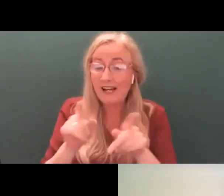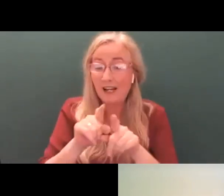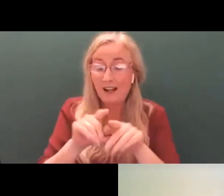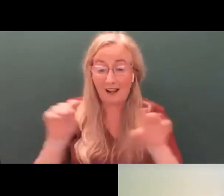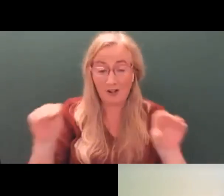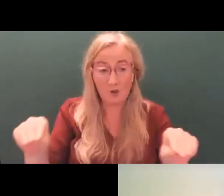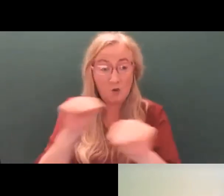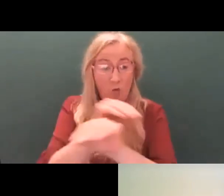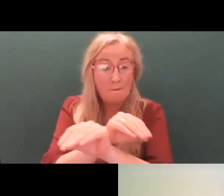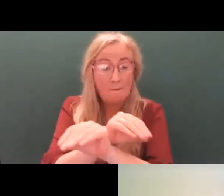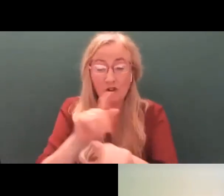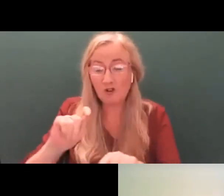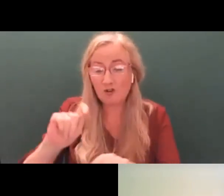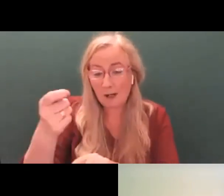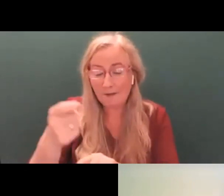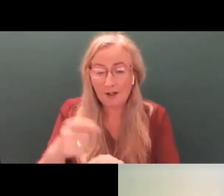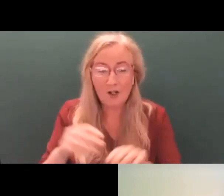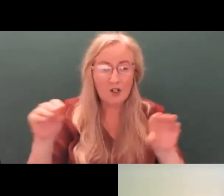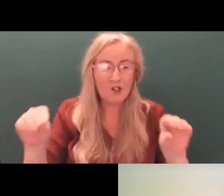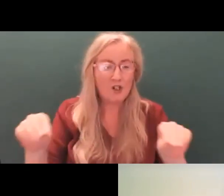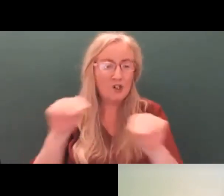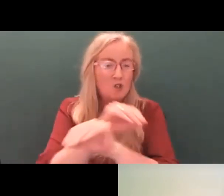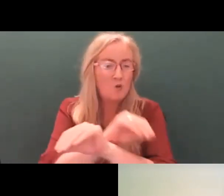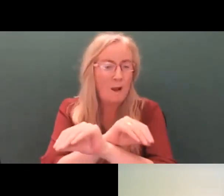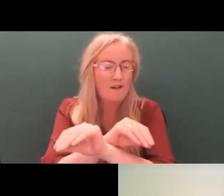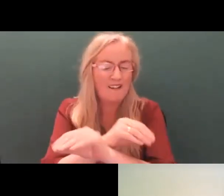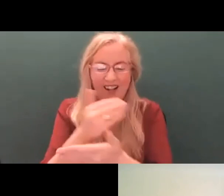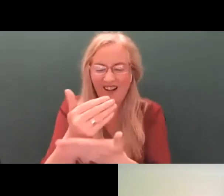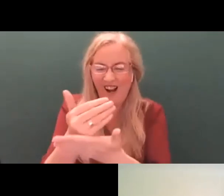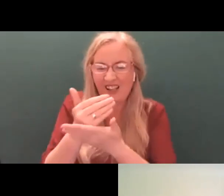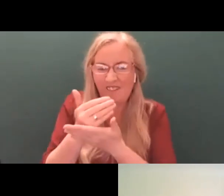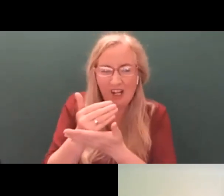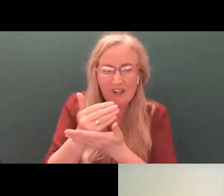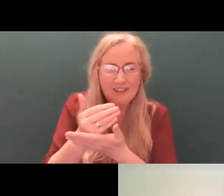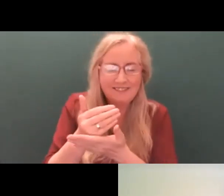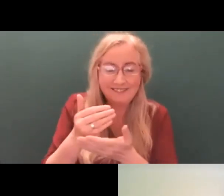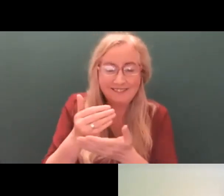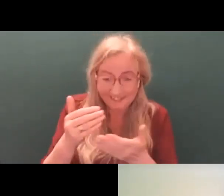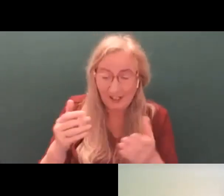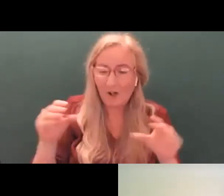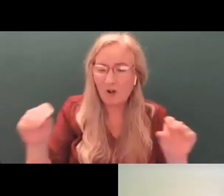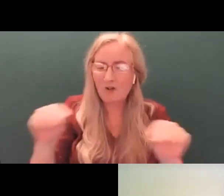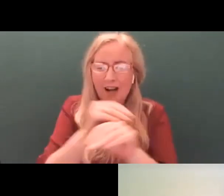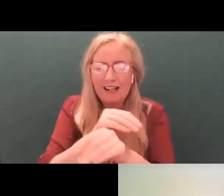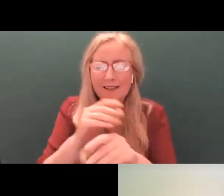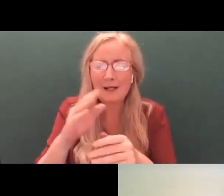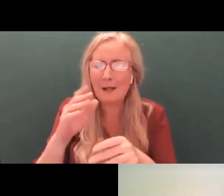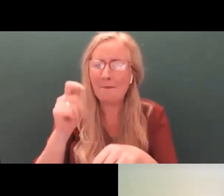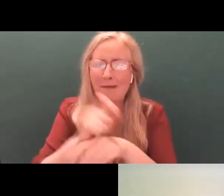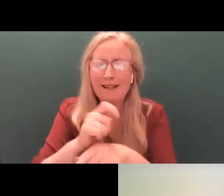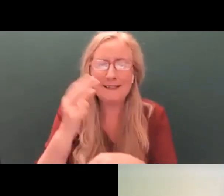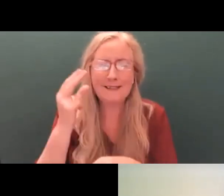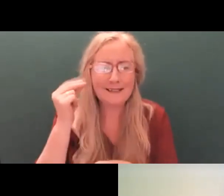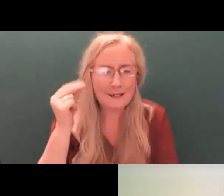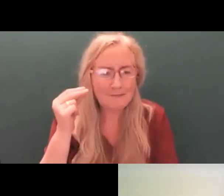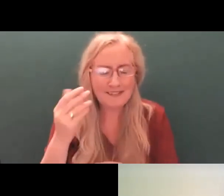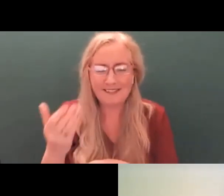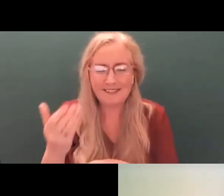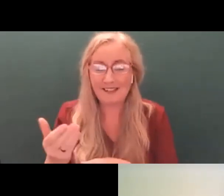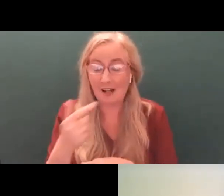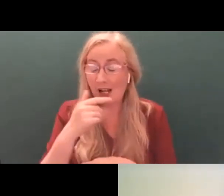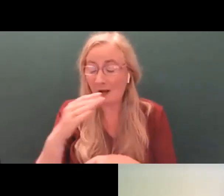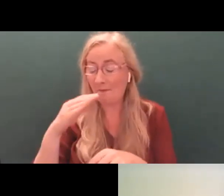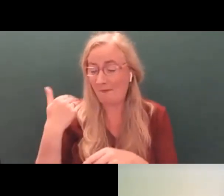or swap conservation tips and advice on best practice, for example. And I think, you know, it's a bit like, you know, when you used to go